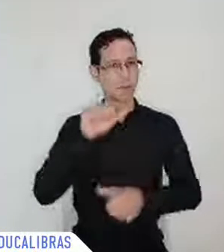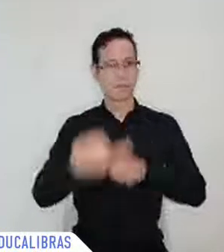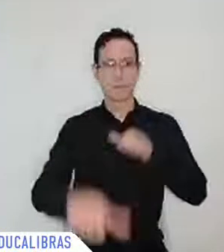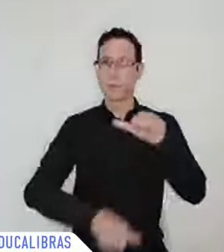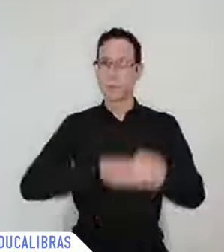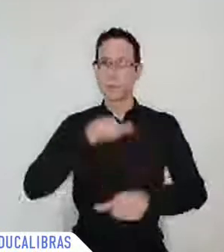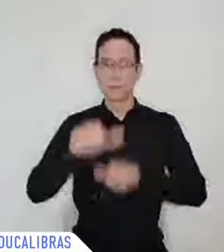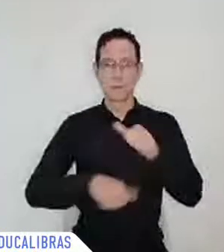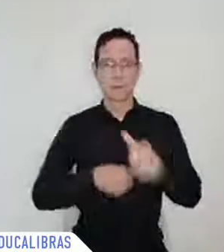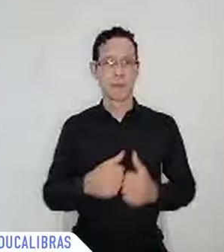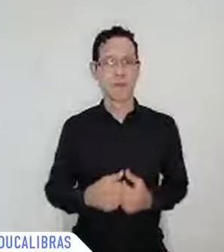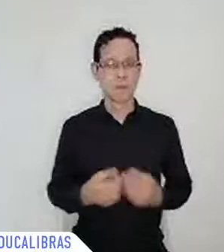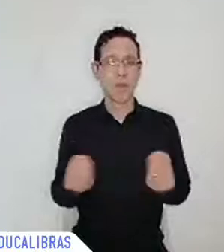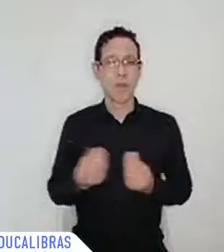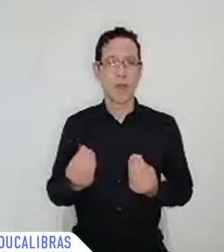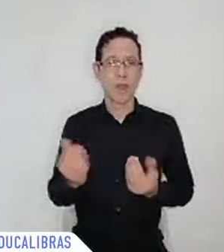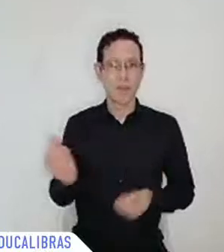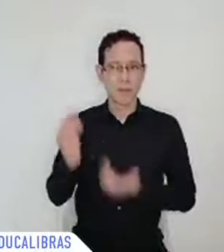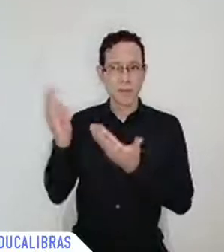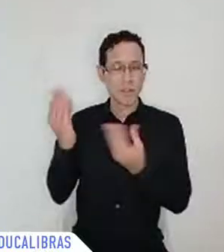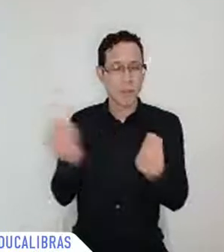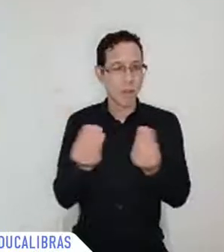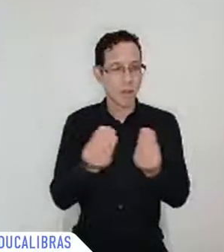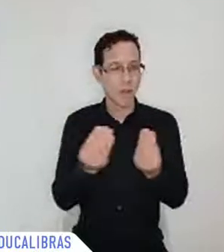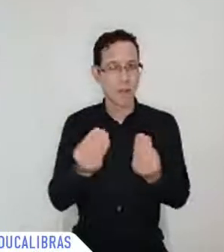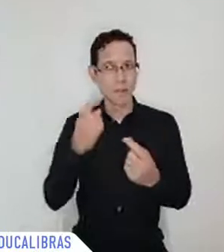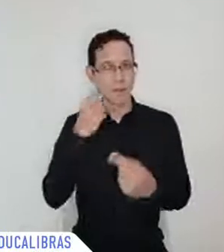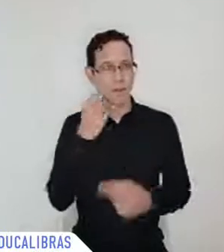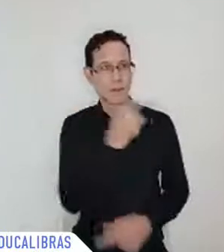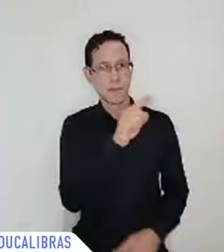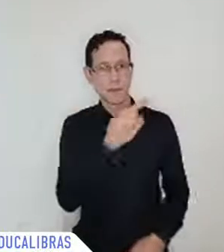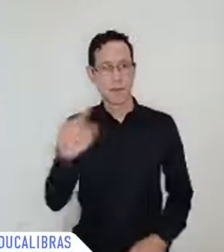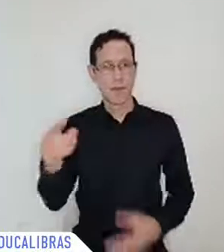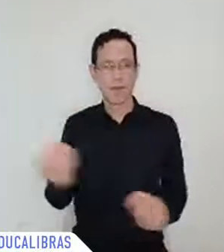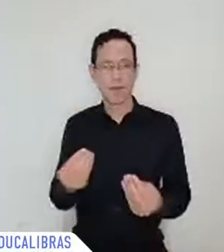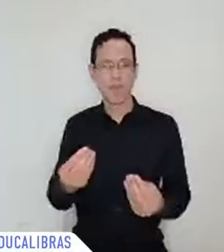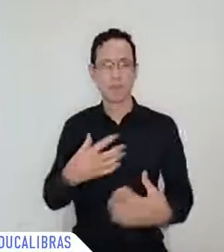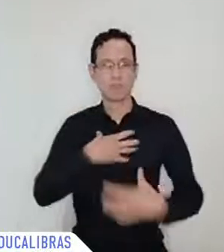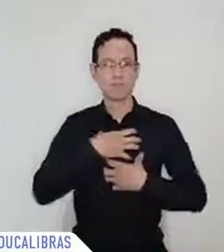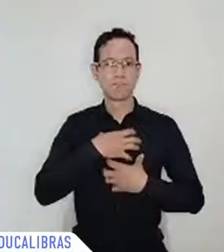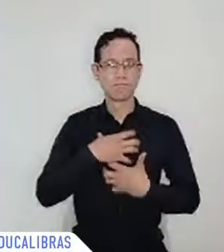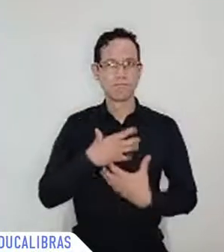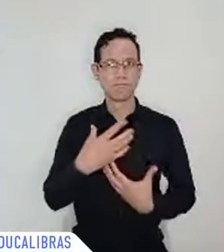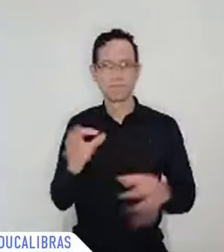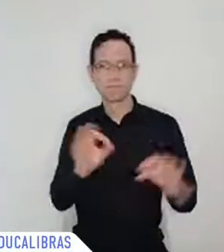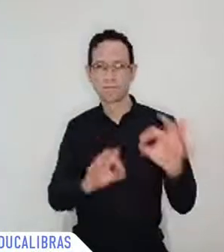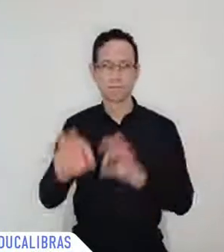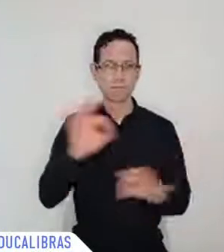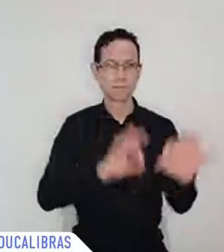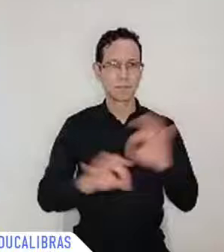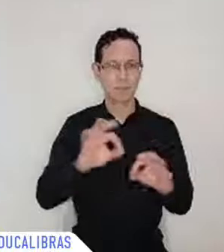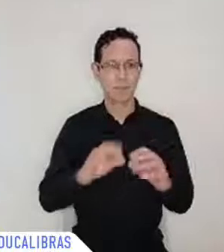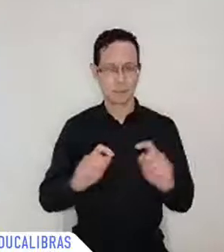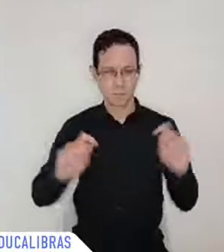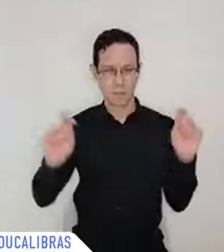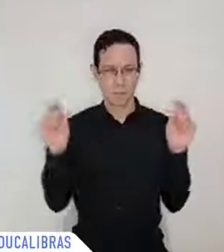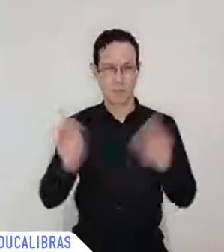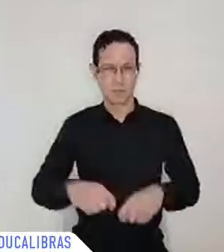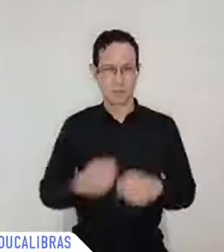have been transformed in the last few years. How are you dealing with the situation, and how can